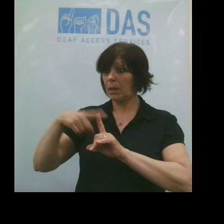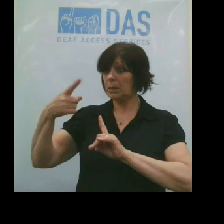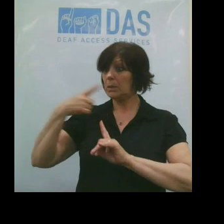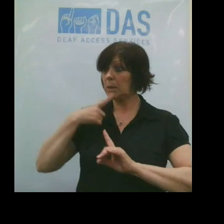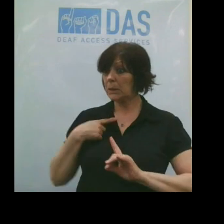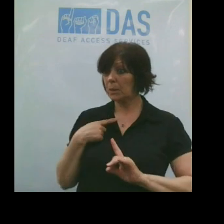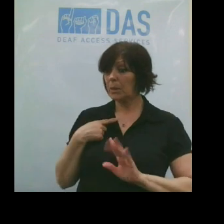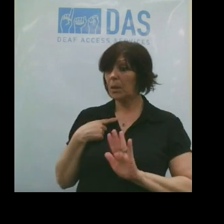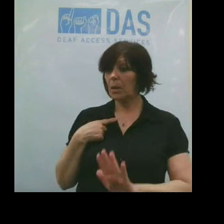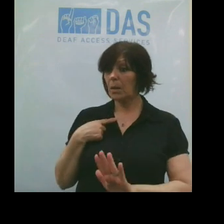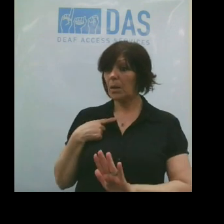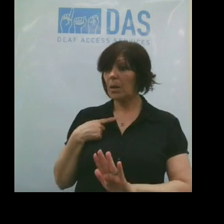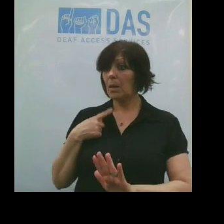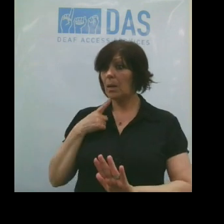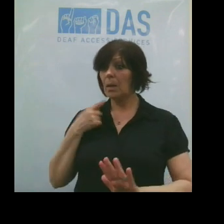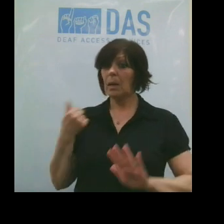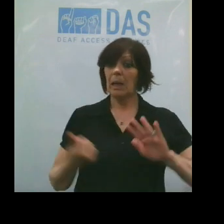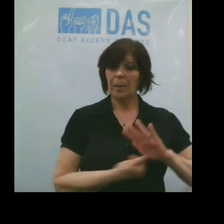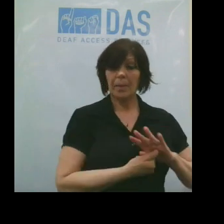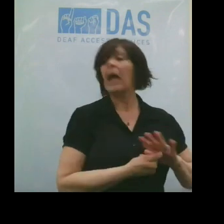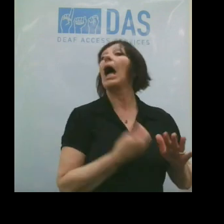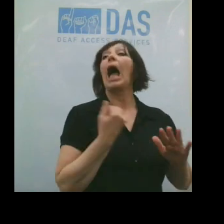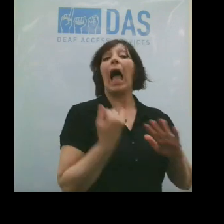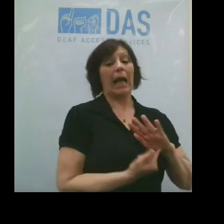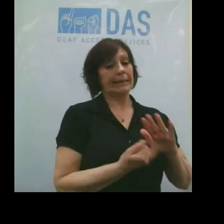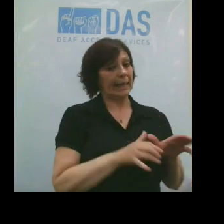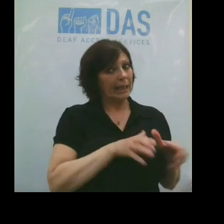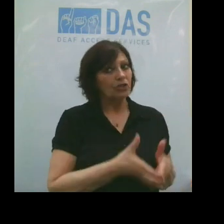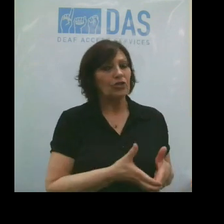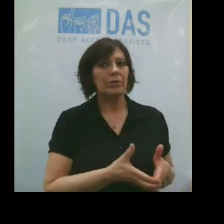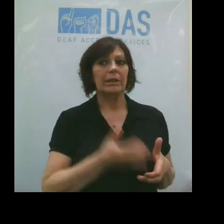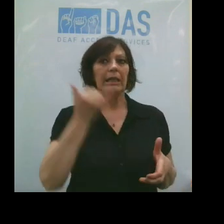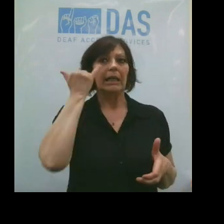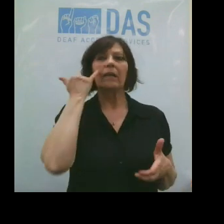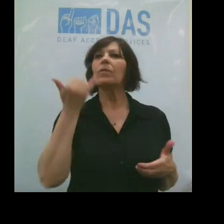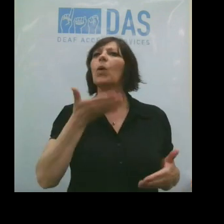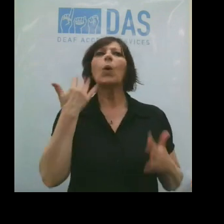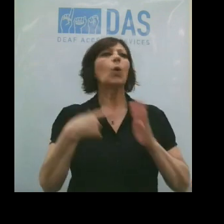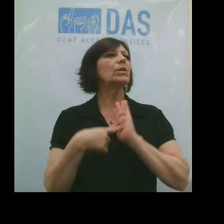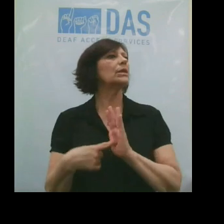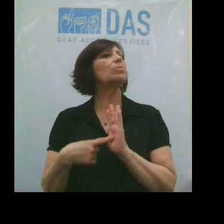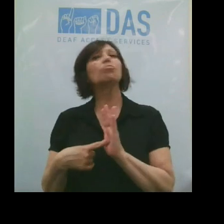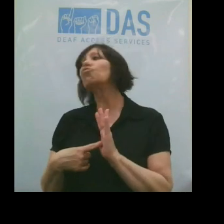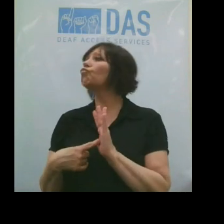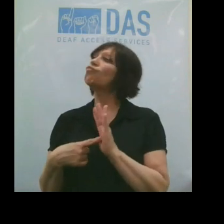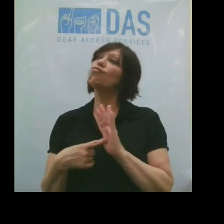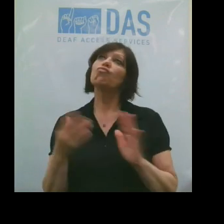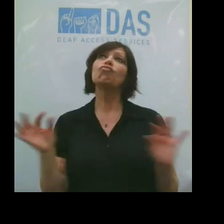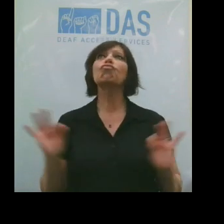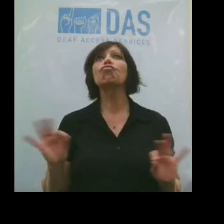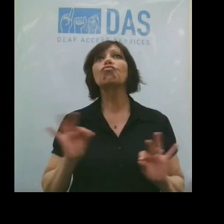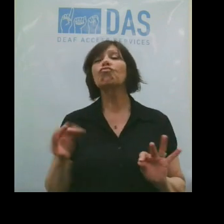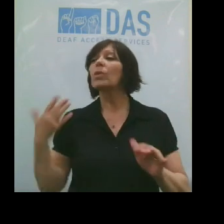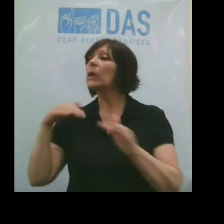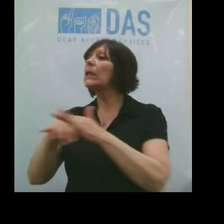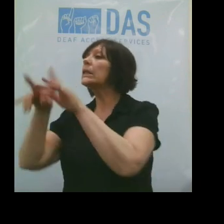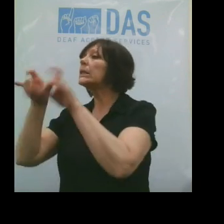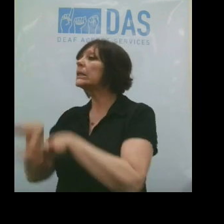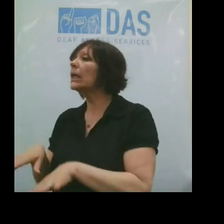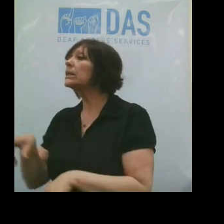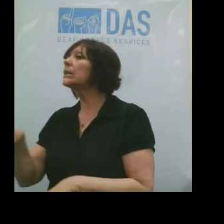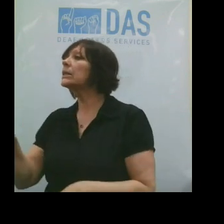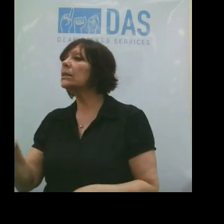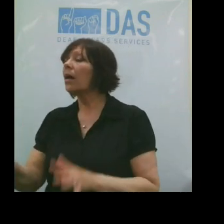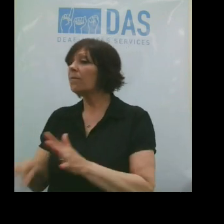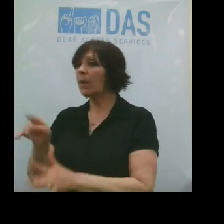test result, that is when they start isolation. So if somebody doesn't have any symptoms and they go in for COVID-19 testing, they do